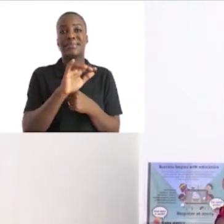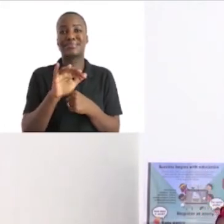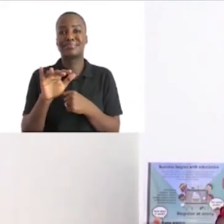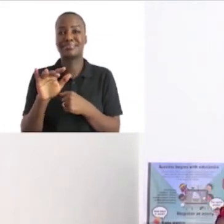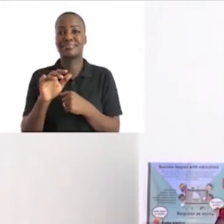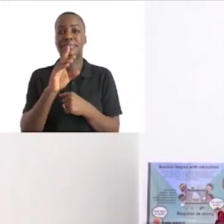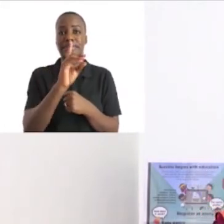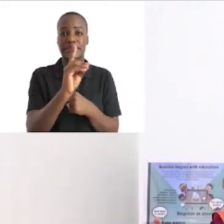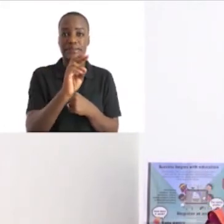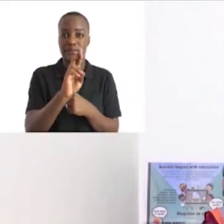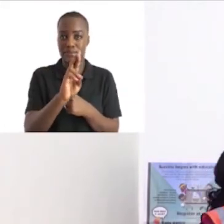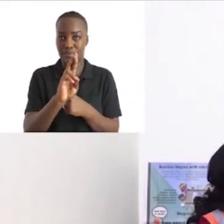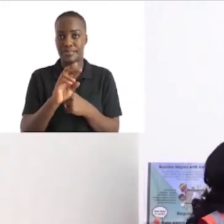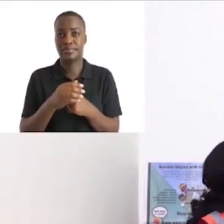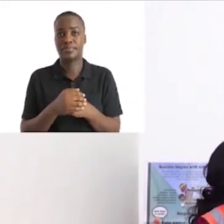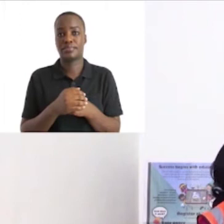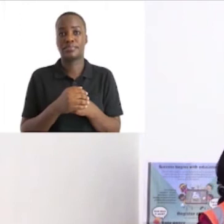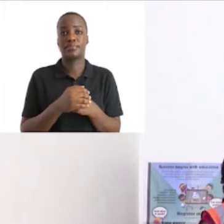Dr. One more time.